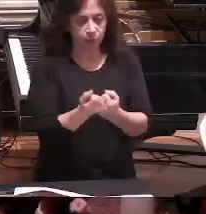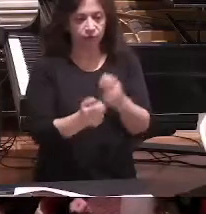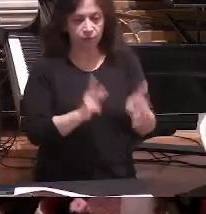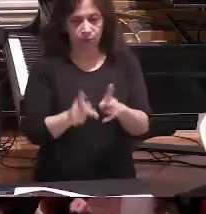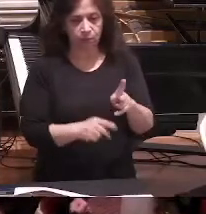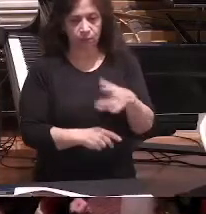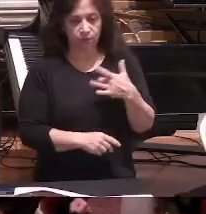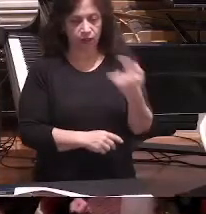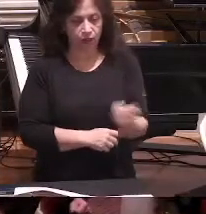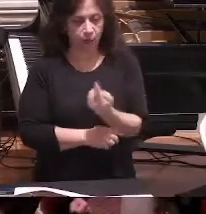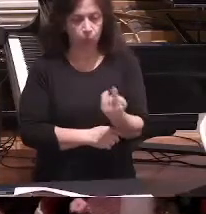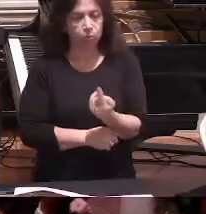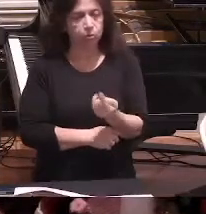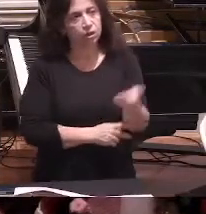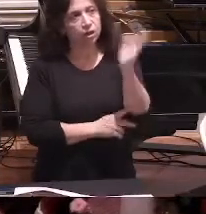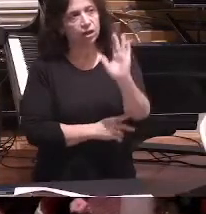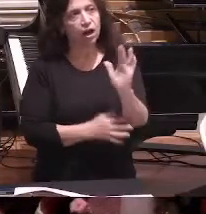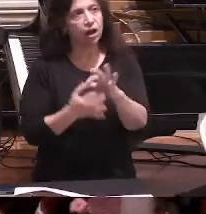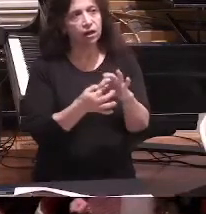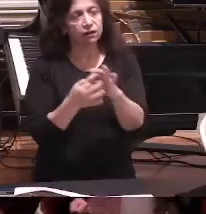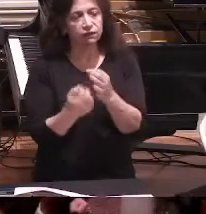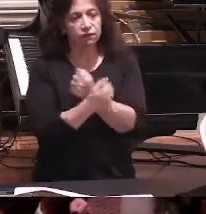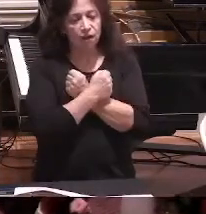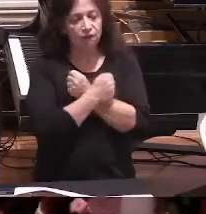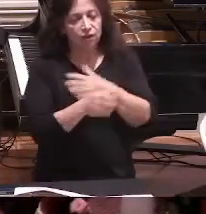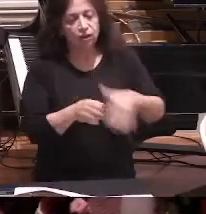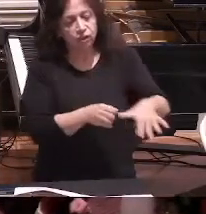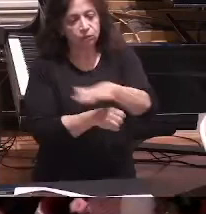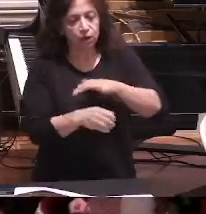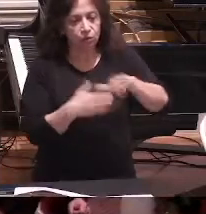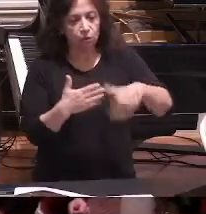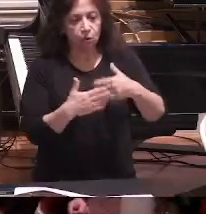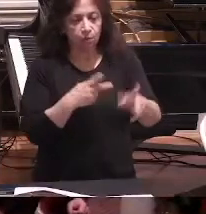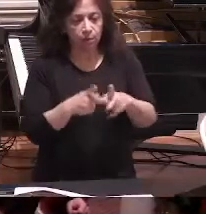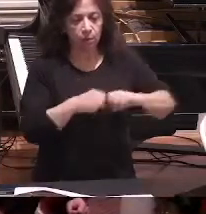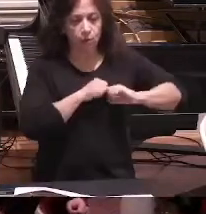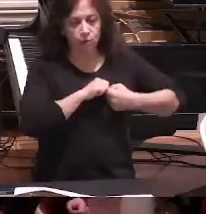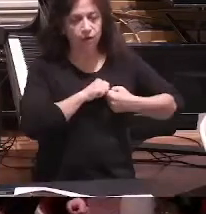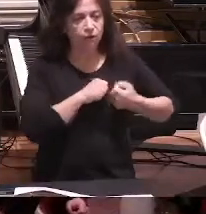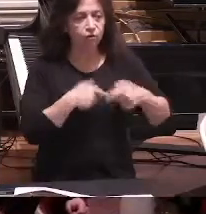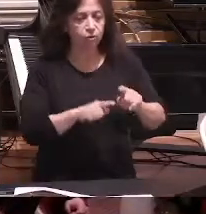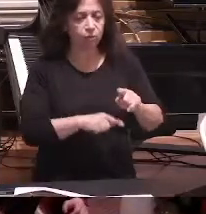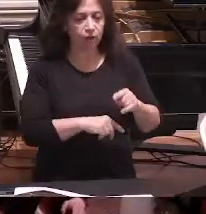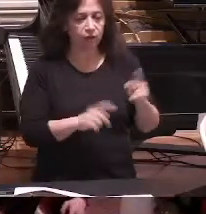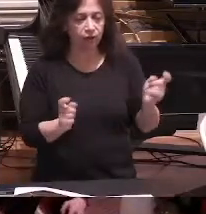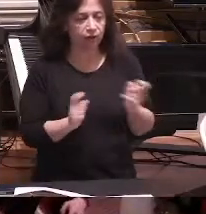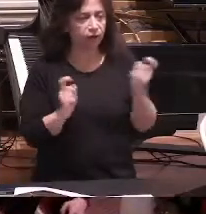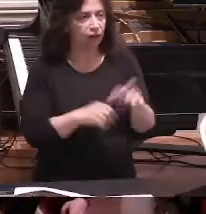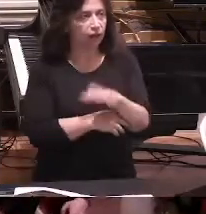alone. God of love, surround all who are grieving during the holidays with your love and